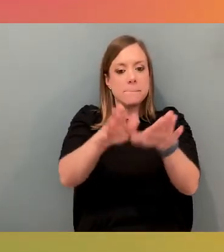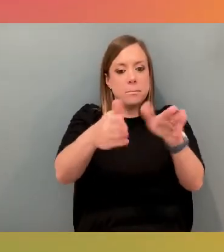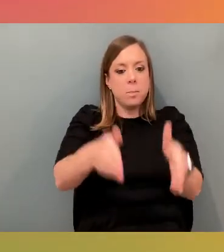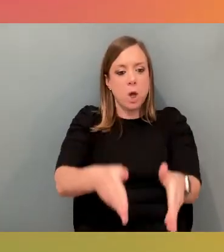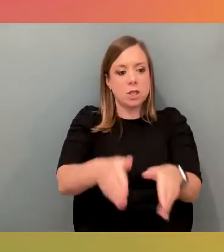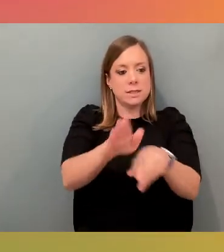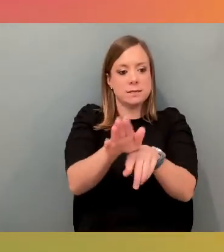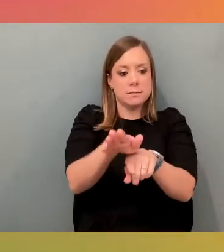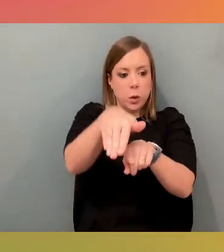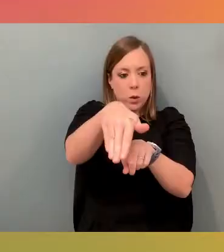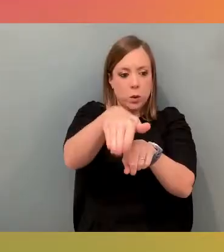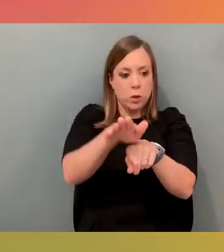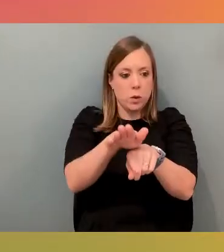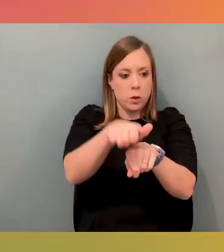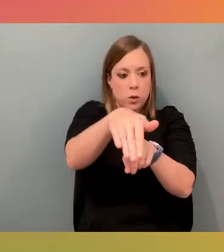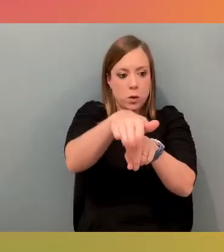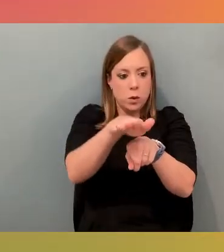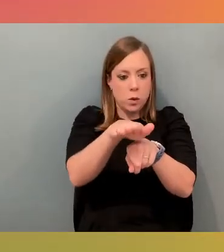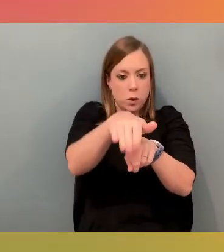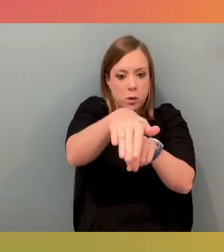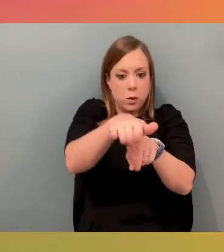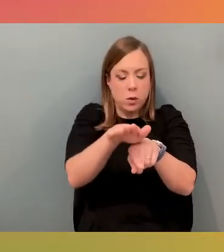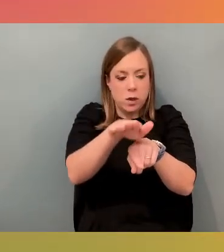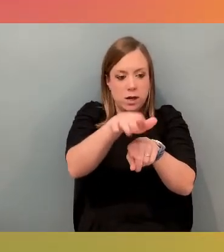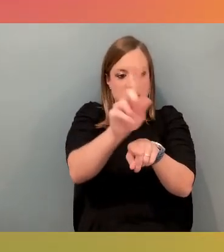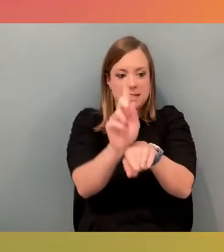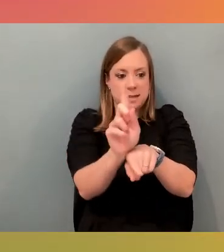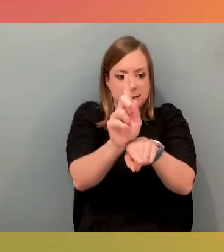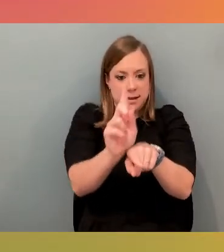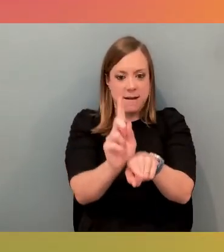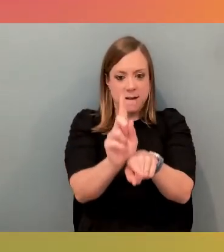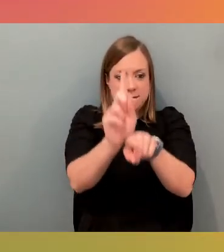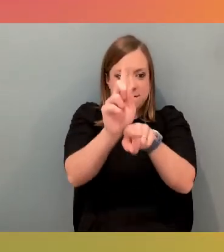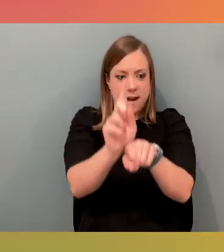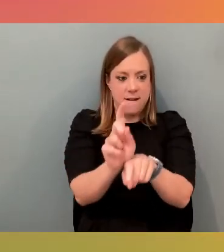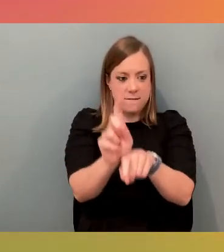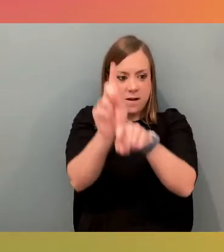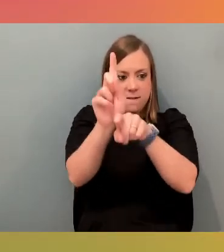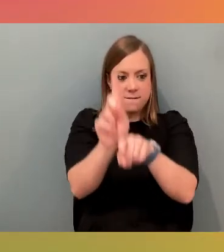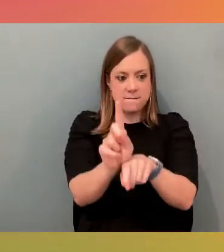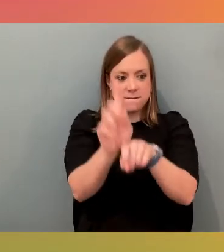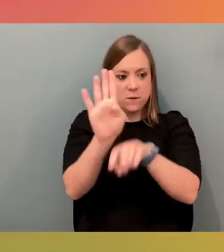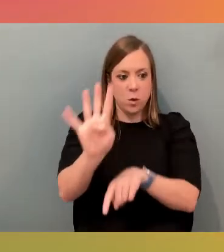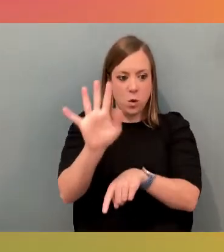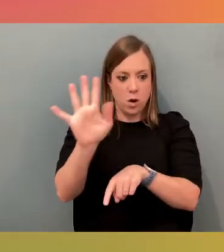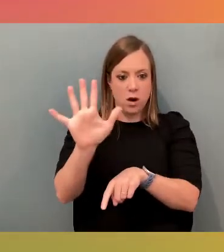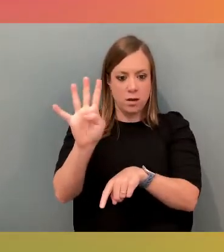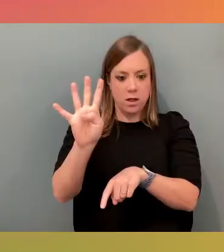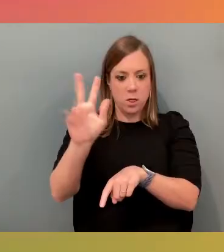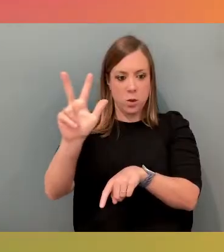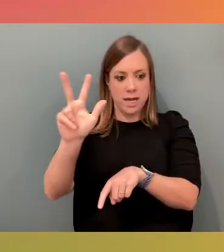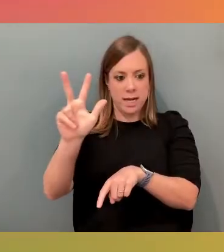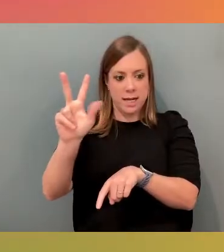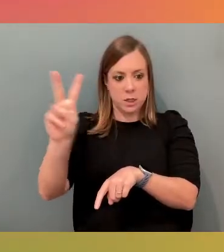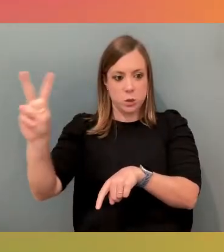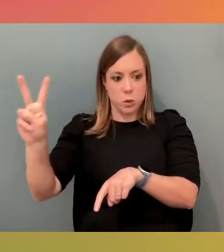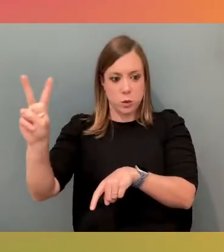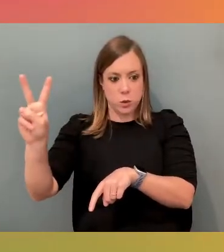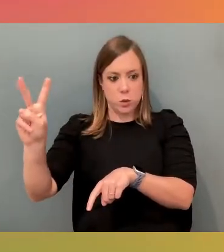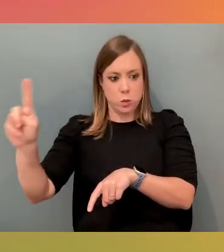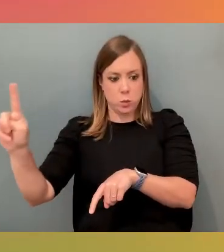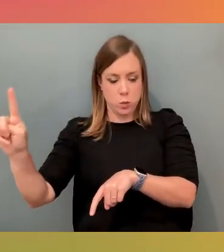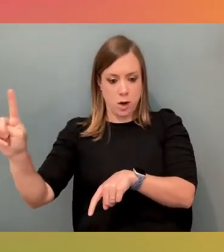9, 8, 7, 6, 5, 4, 3,